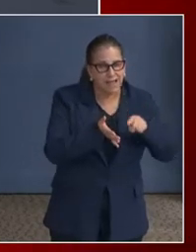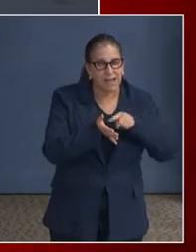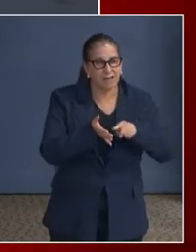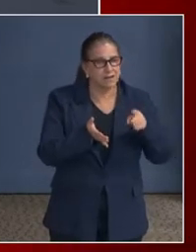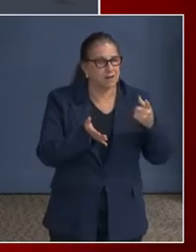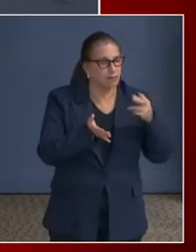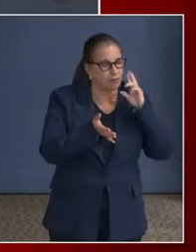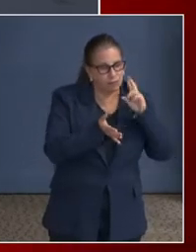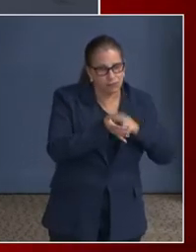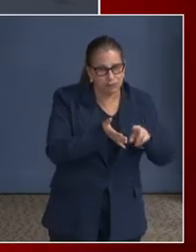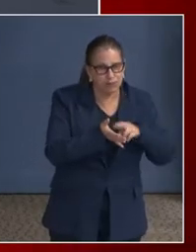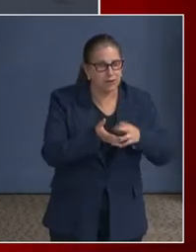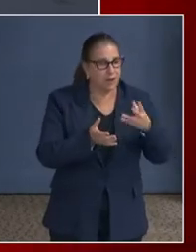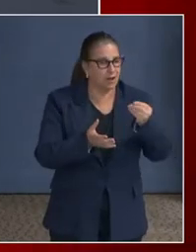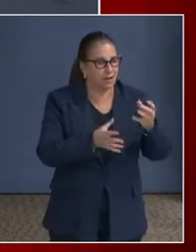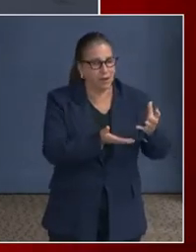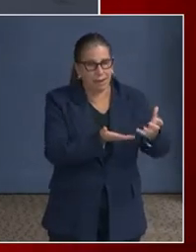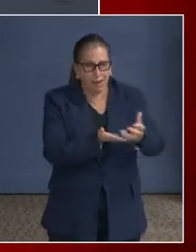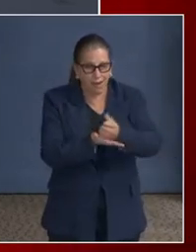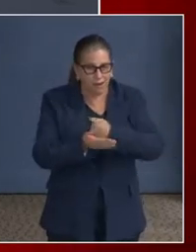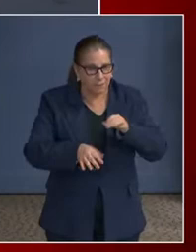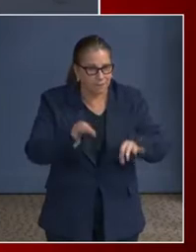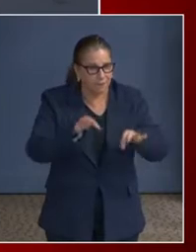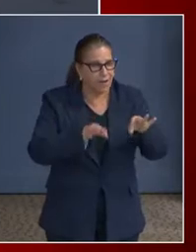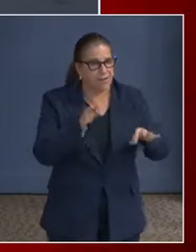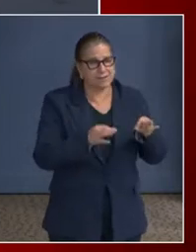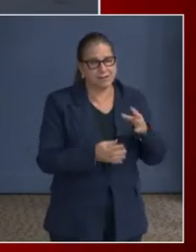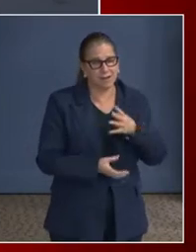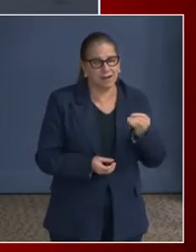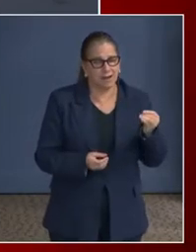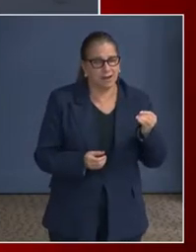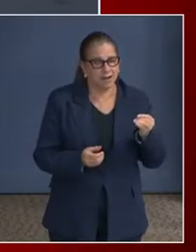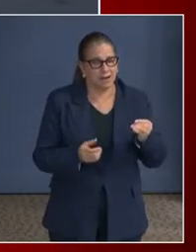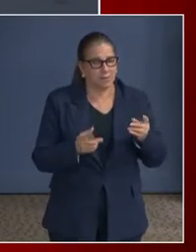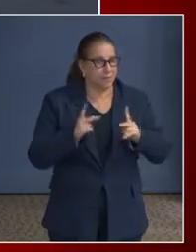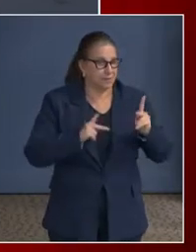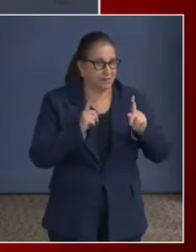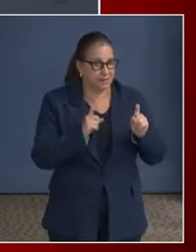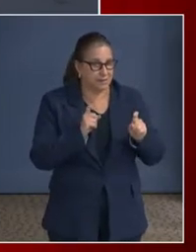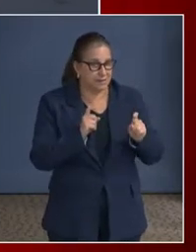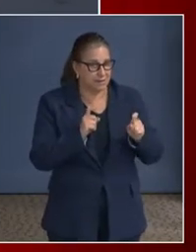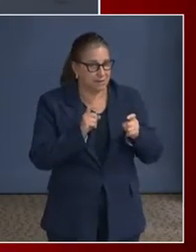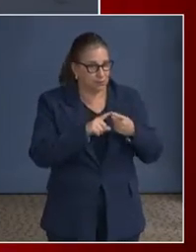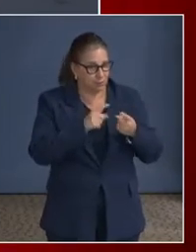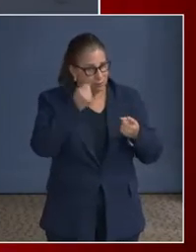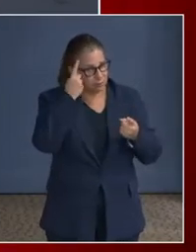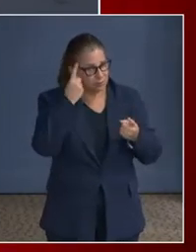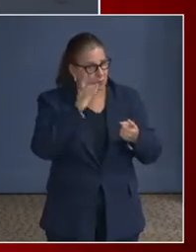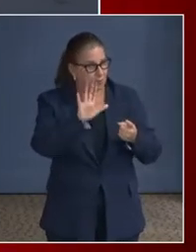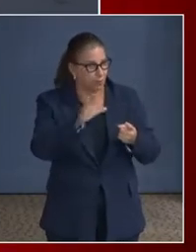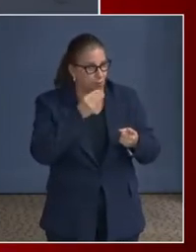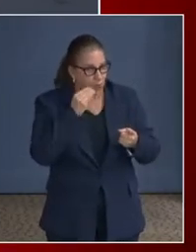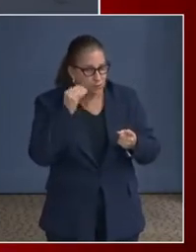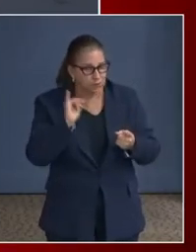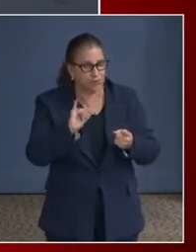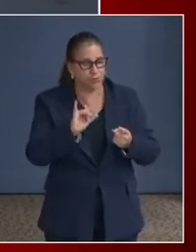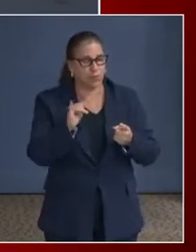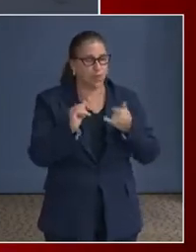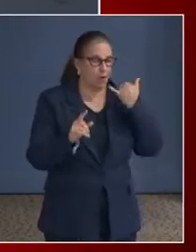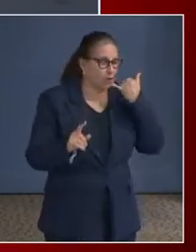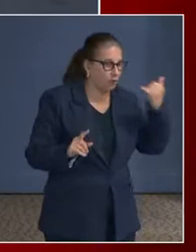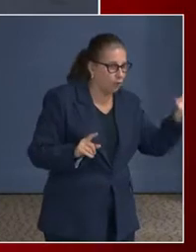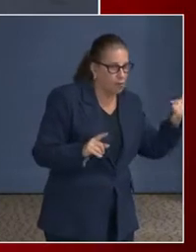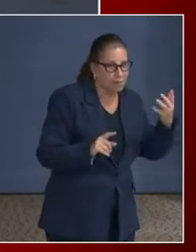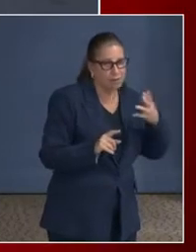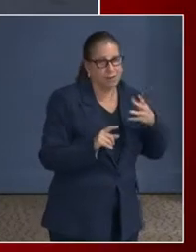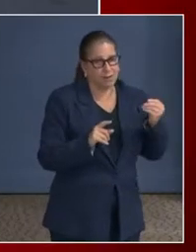also need to work on with their insurance companies and filing a claim with DC Water. So I don't want us to jump